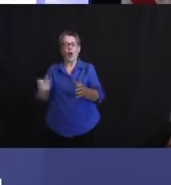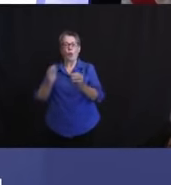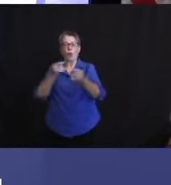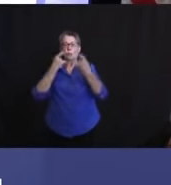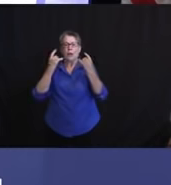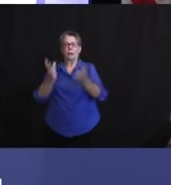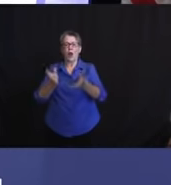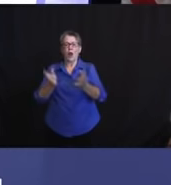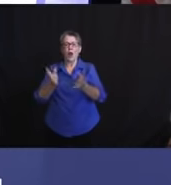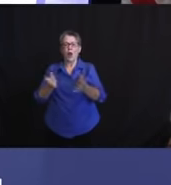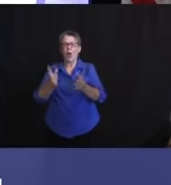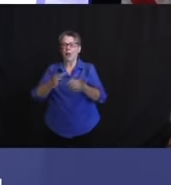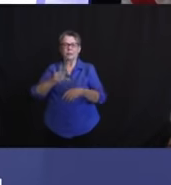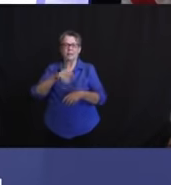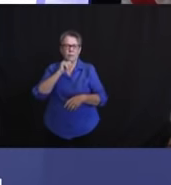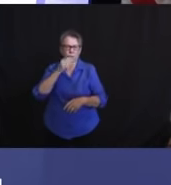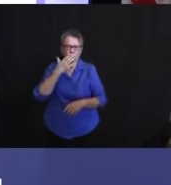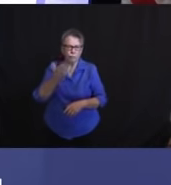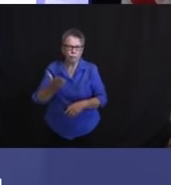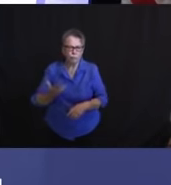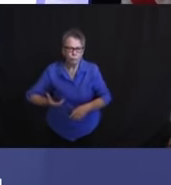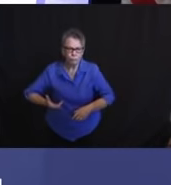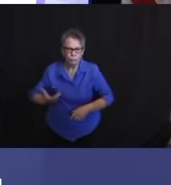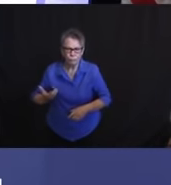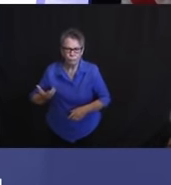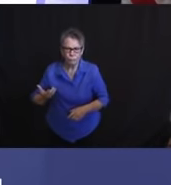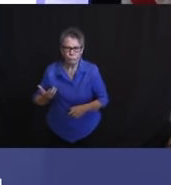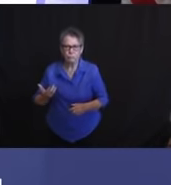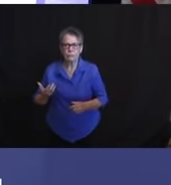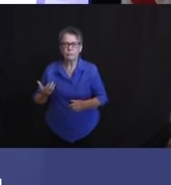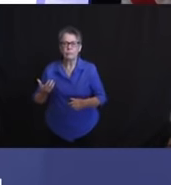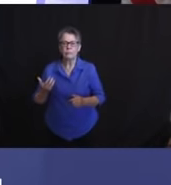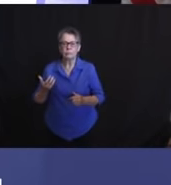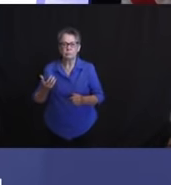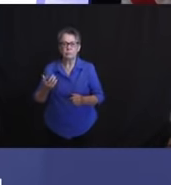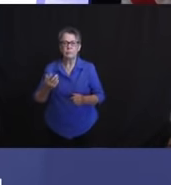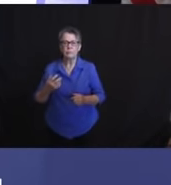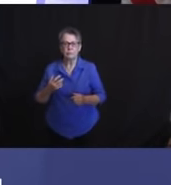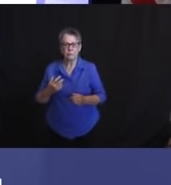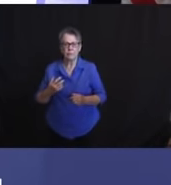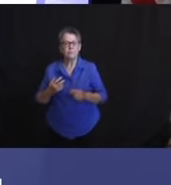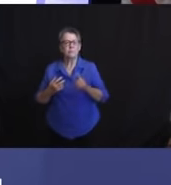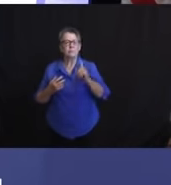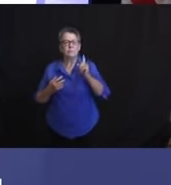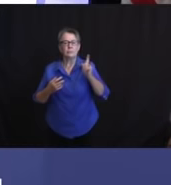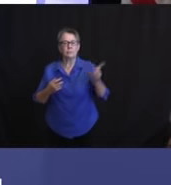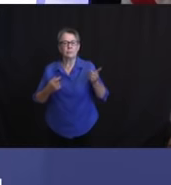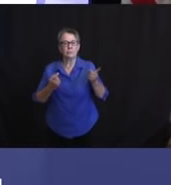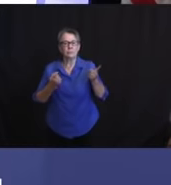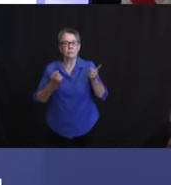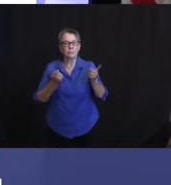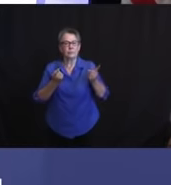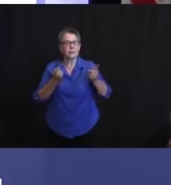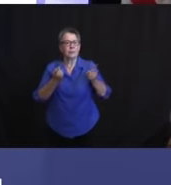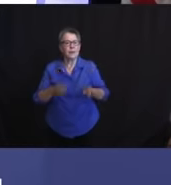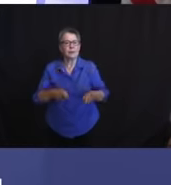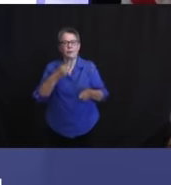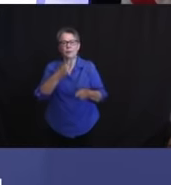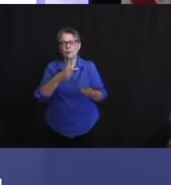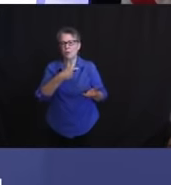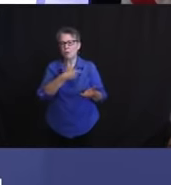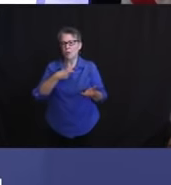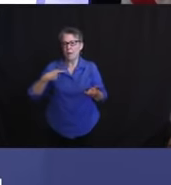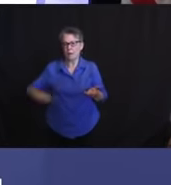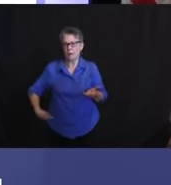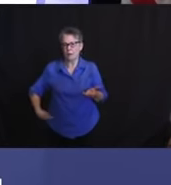at a restaurant led to 4 people at the person's table, later testing positive for COVID-19,